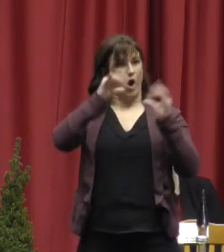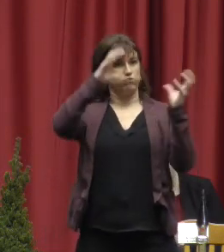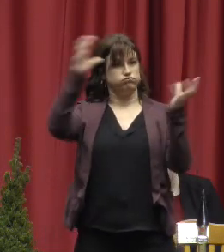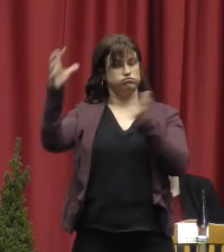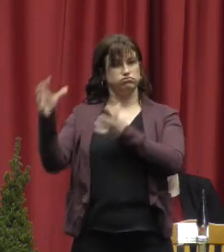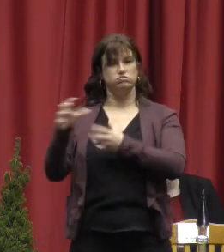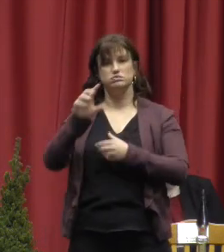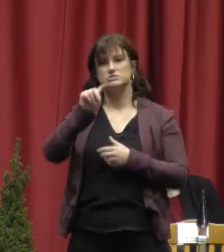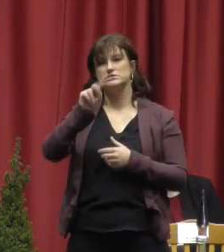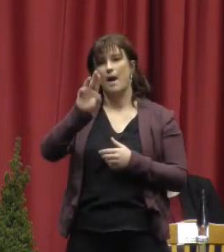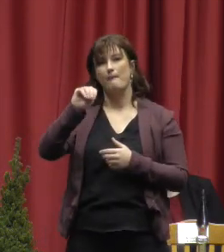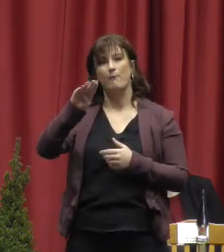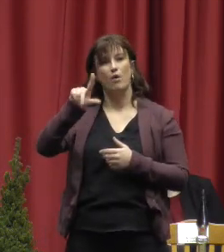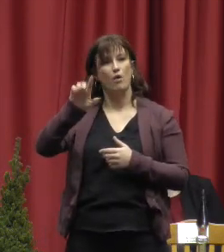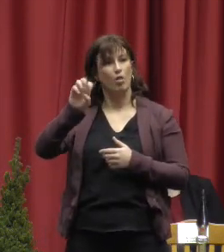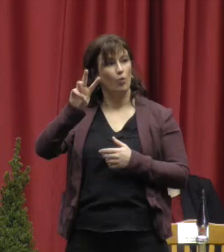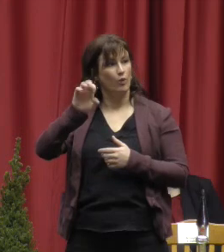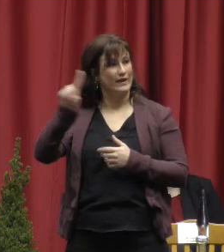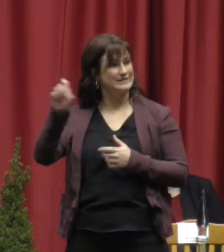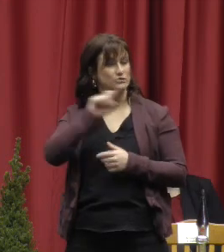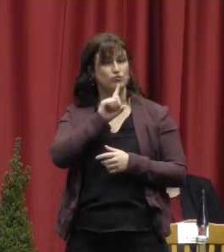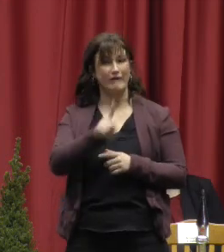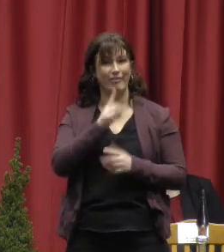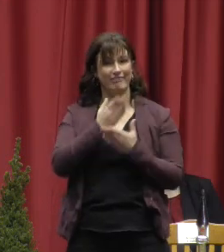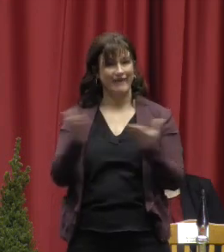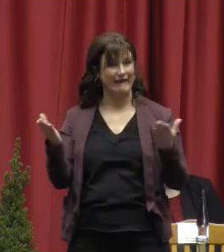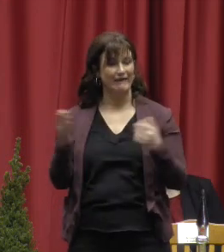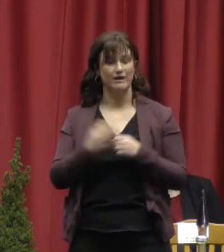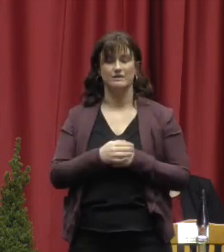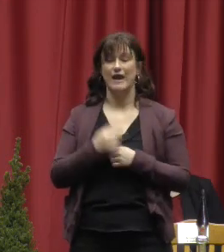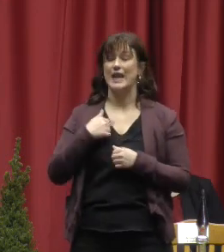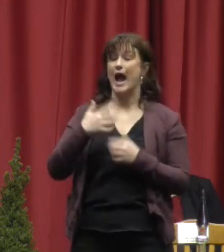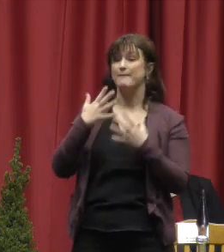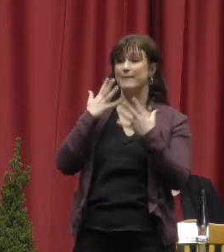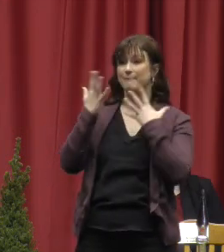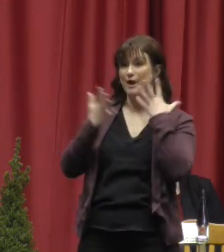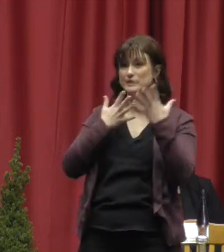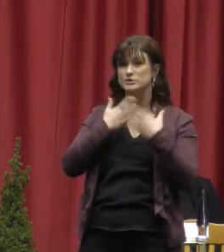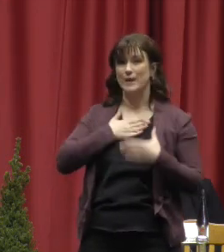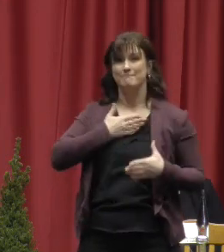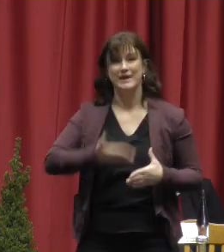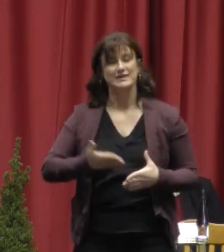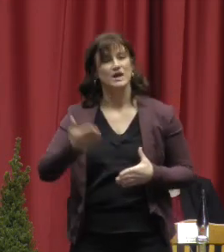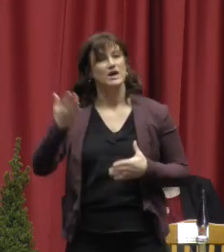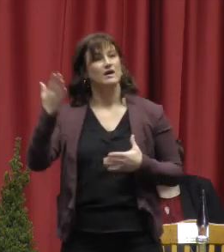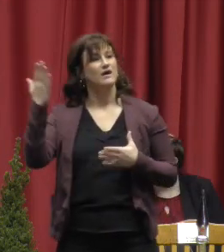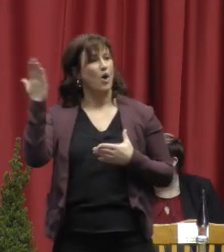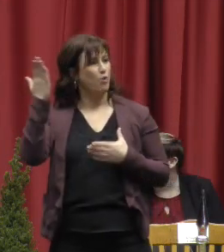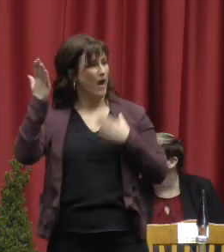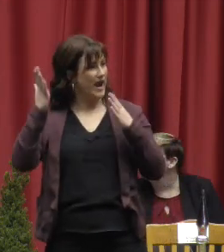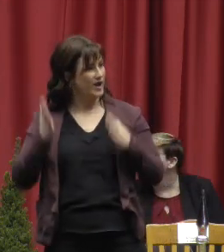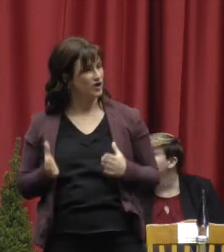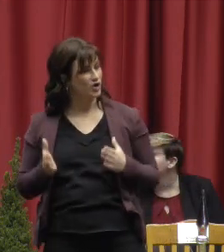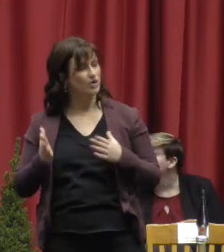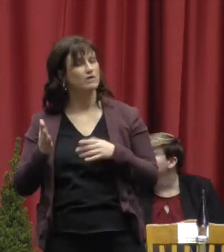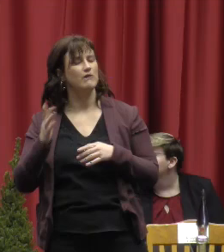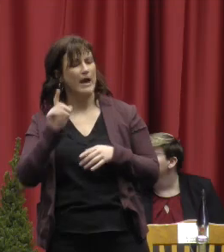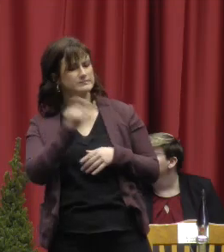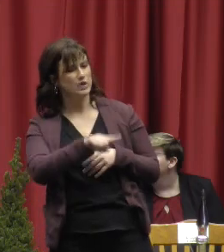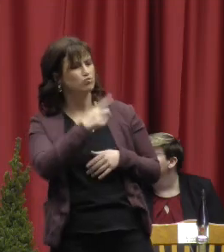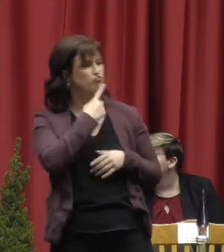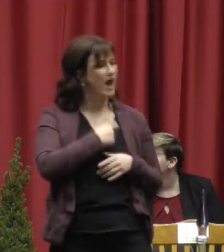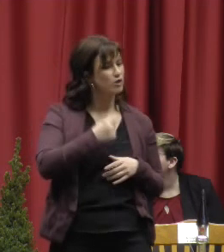cartoons. And I'm embarrassed to admit this, but the first time a waiter asked me red or green, I thought she was legitimately curious what my favorite color